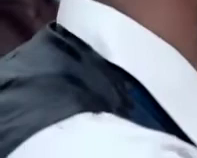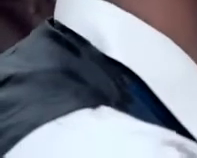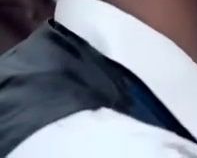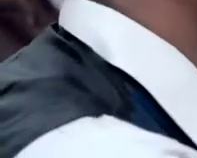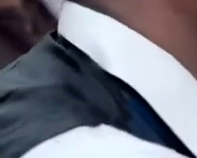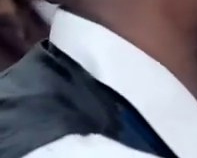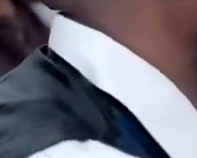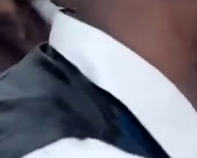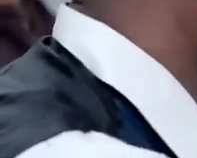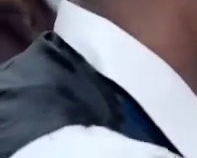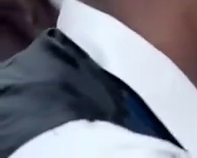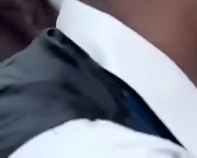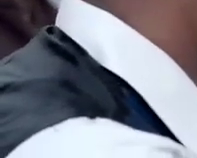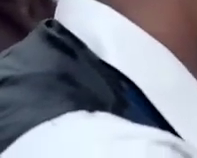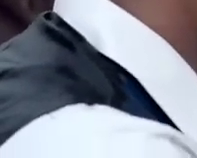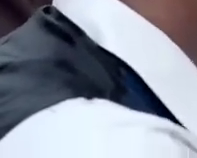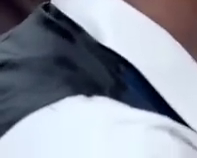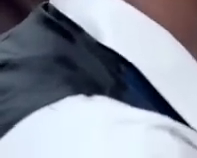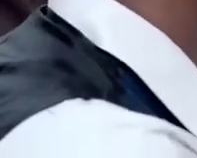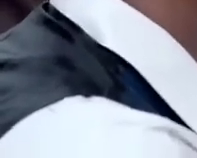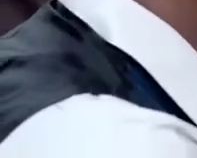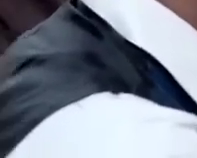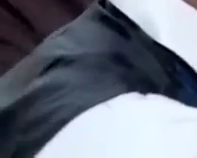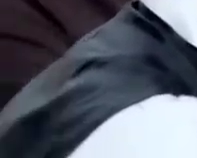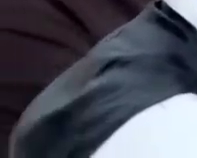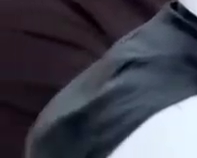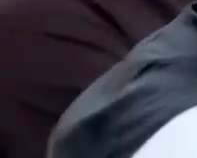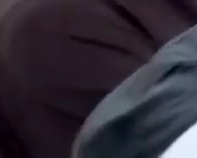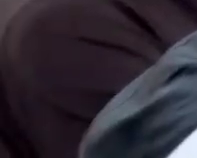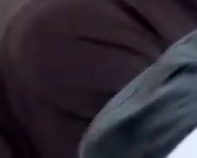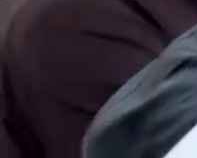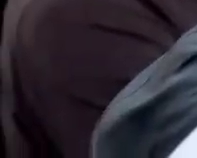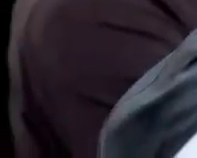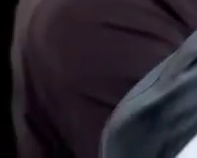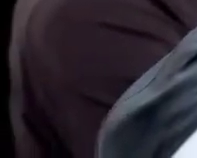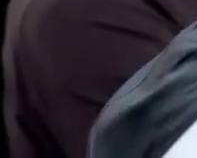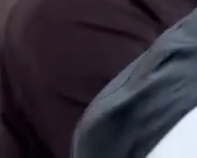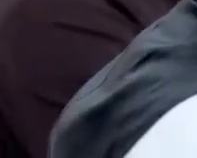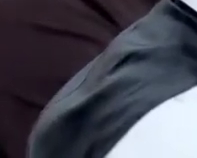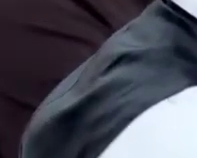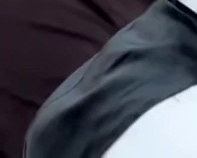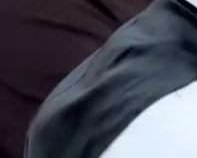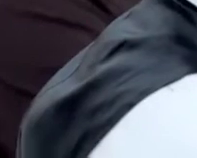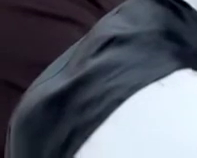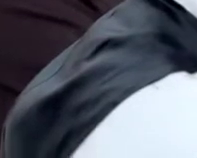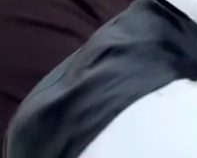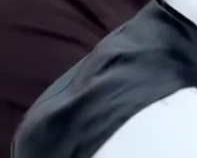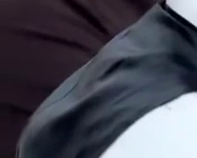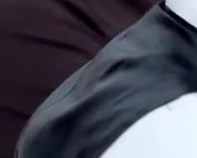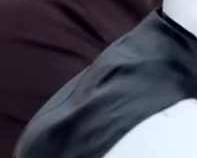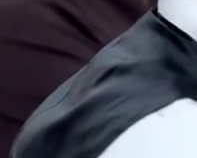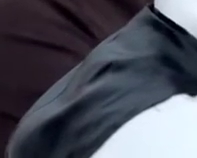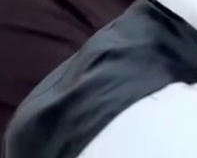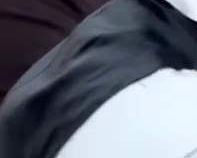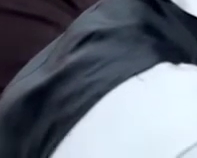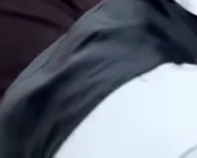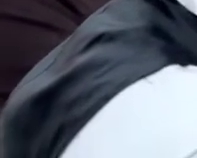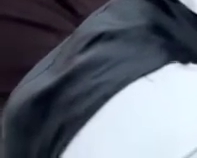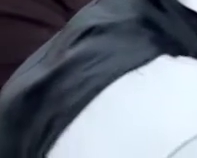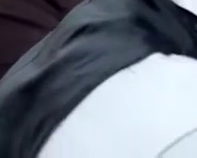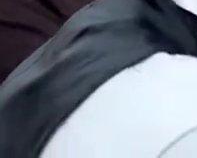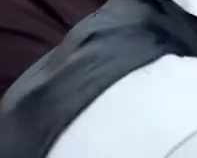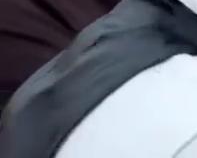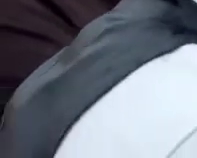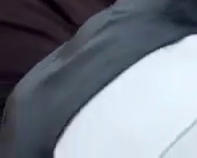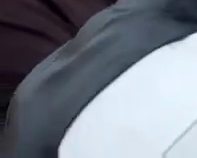and the fashion industry. When I started, I looked to learn a lot of the